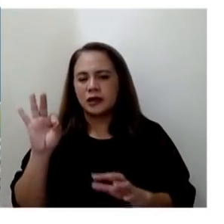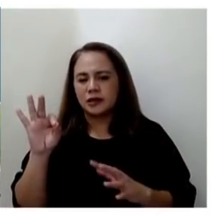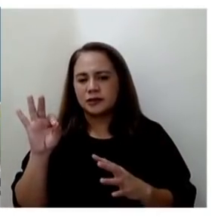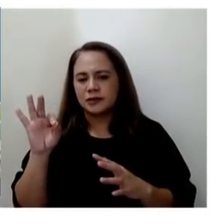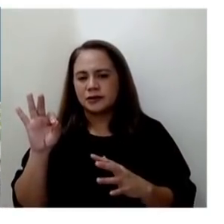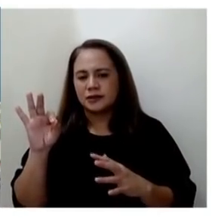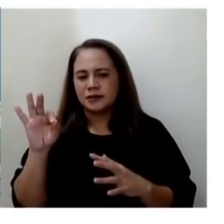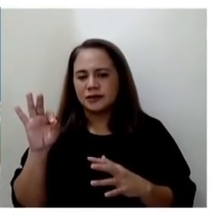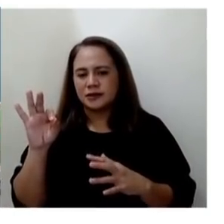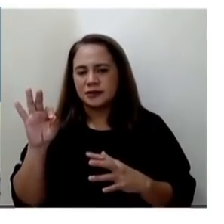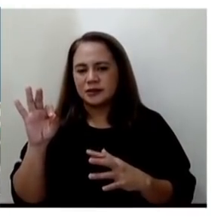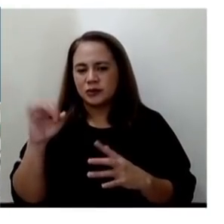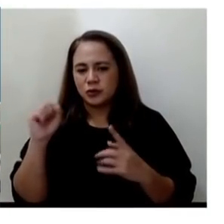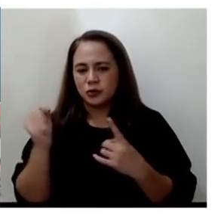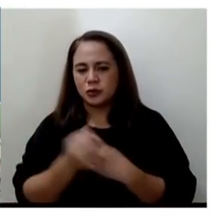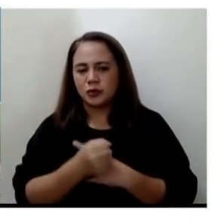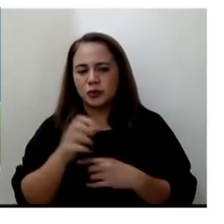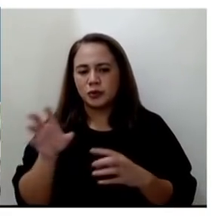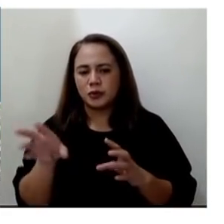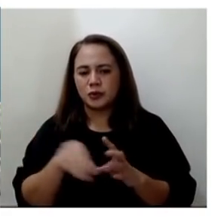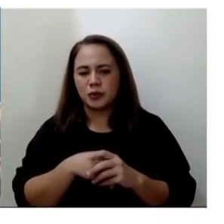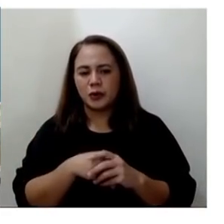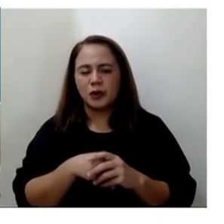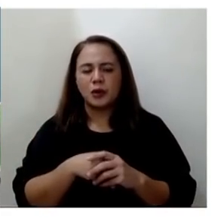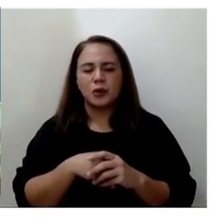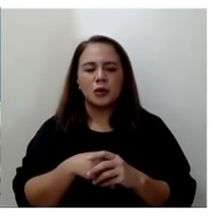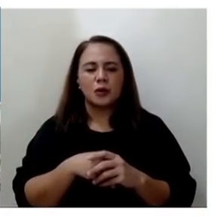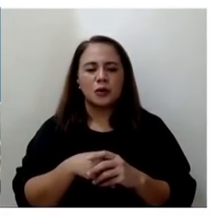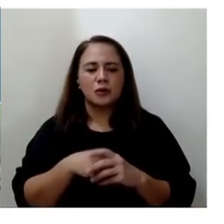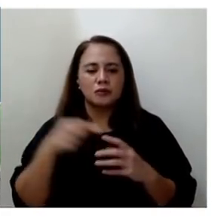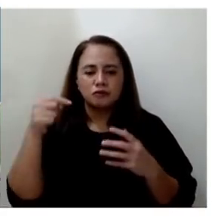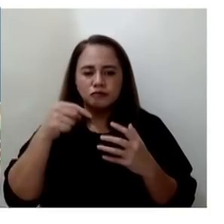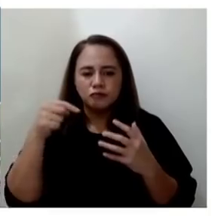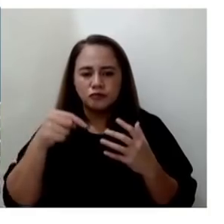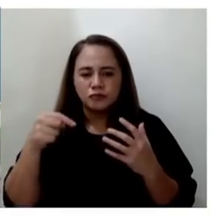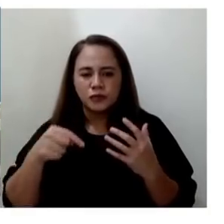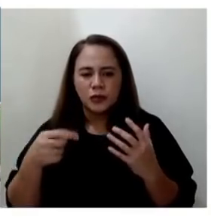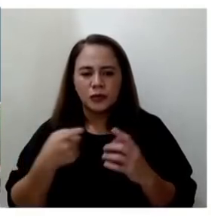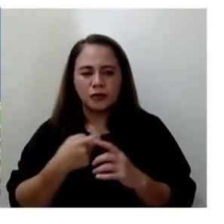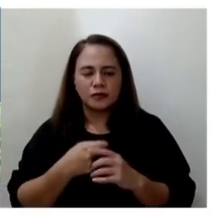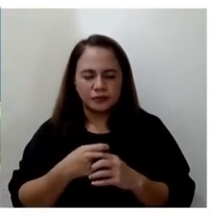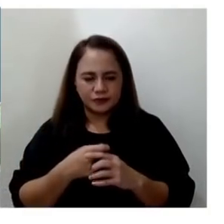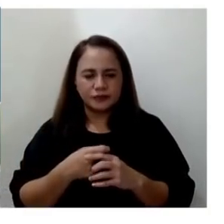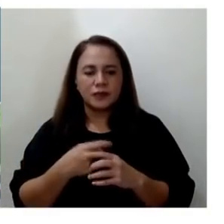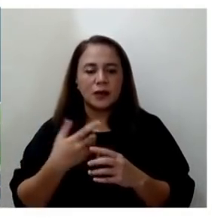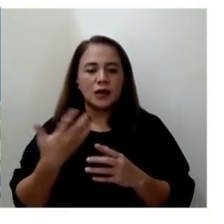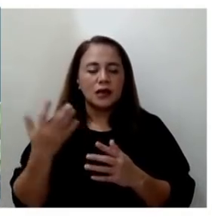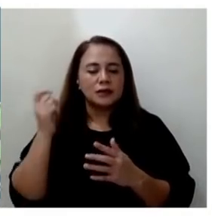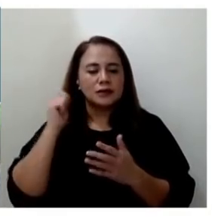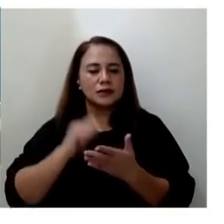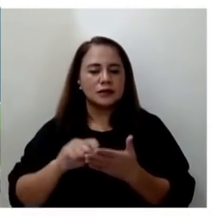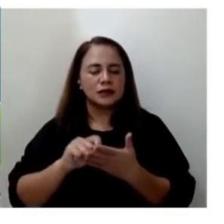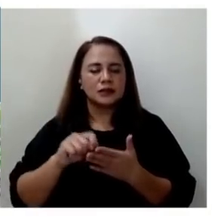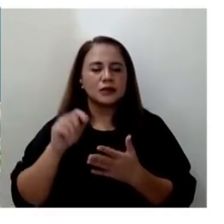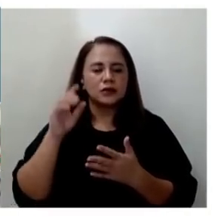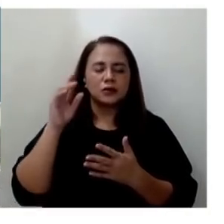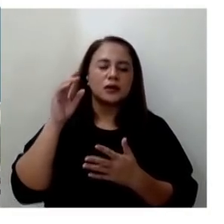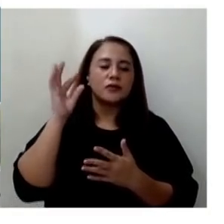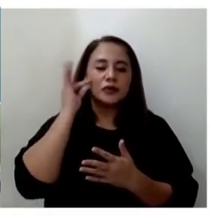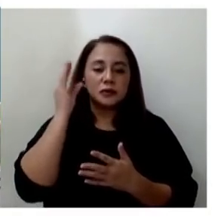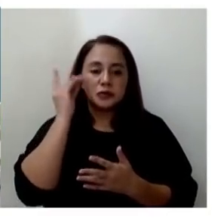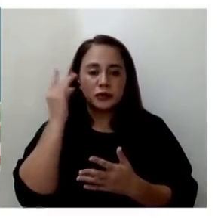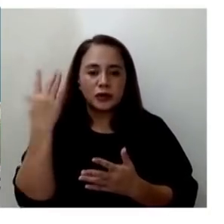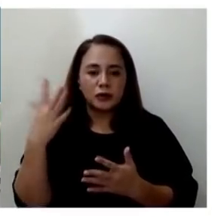That includes Secretary Duque in several of those cases, ma'am. And Secretary Duque knows that because he has